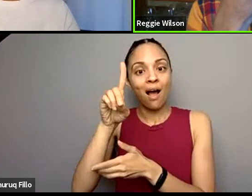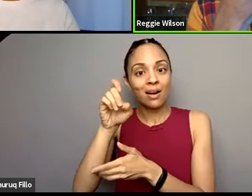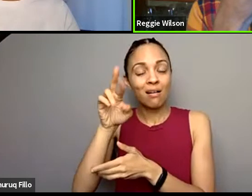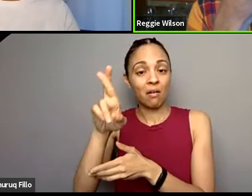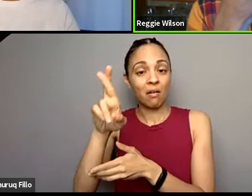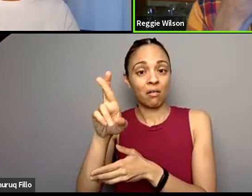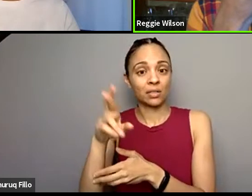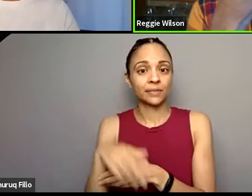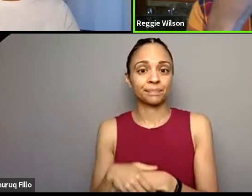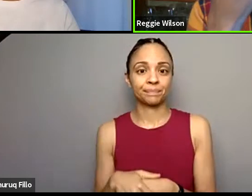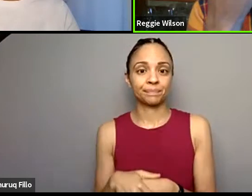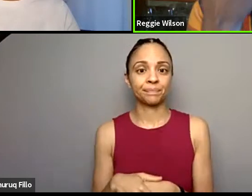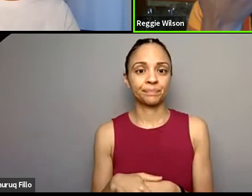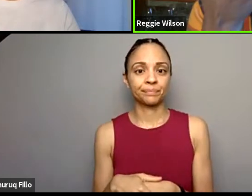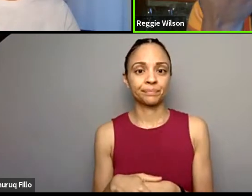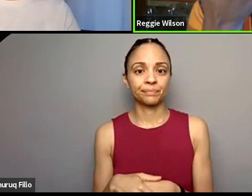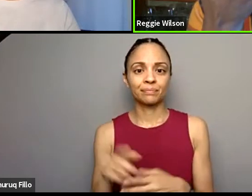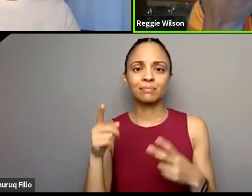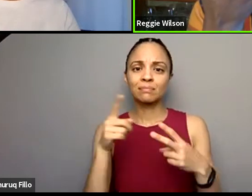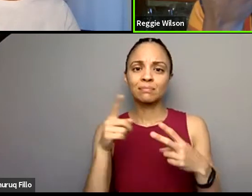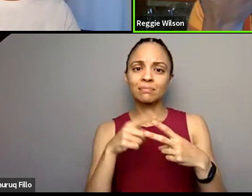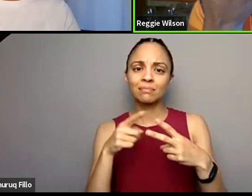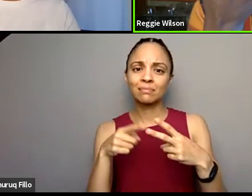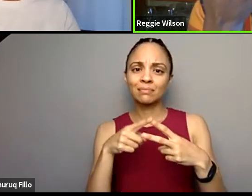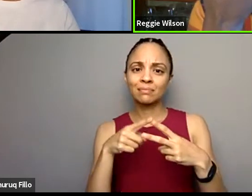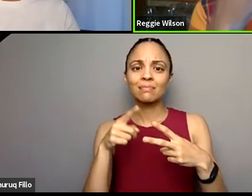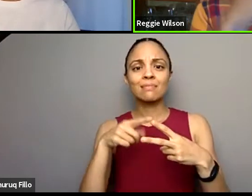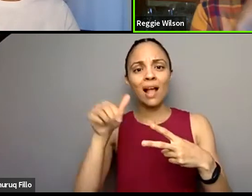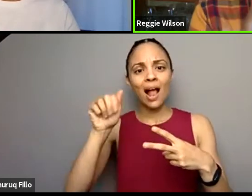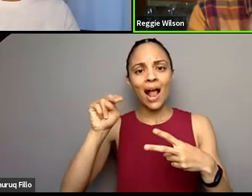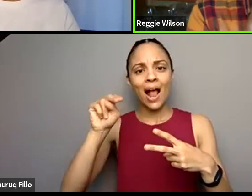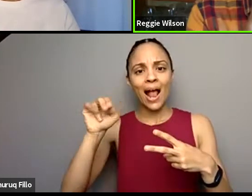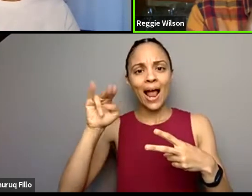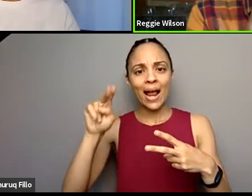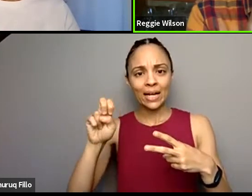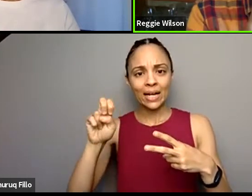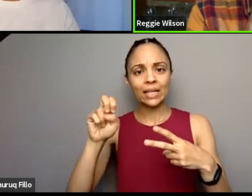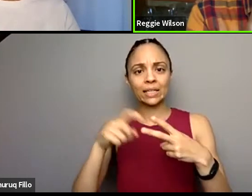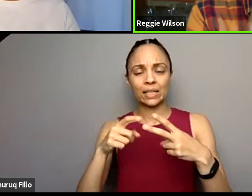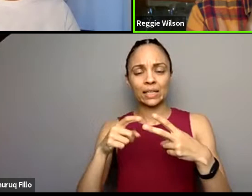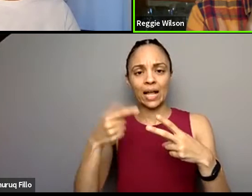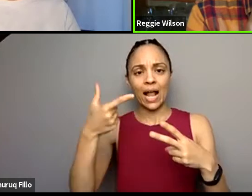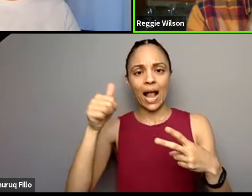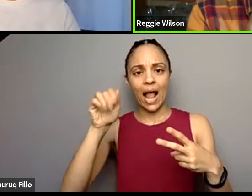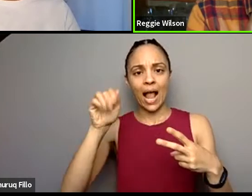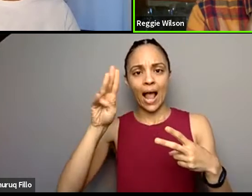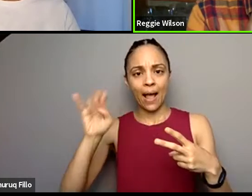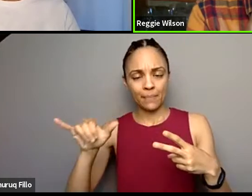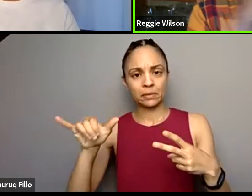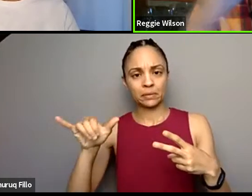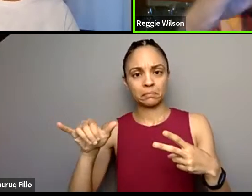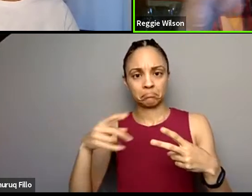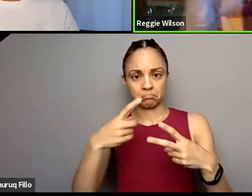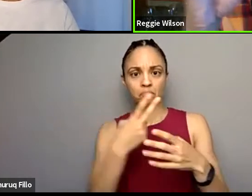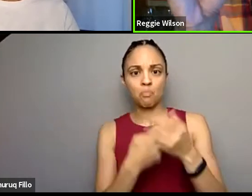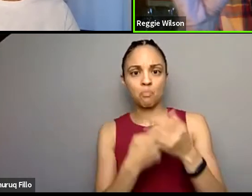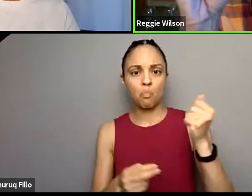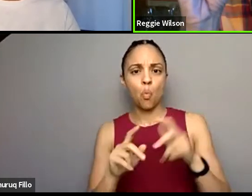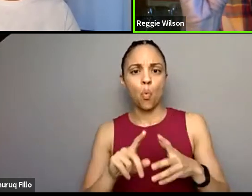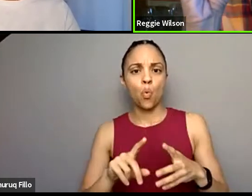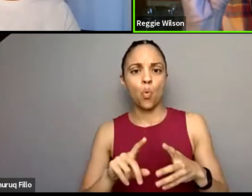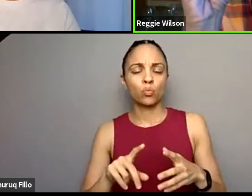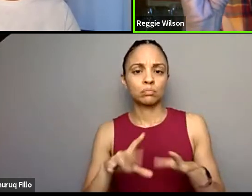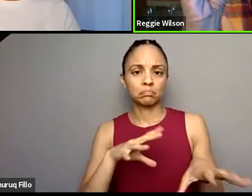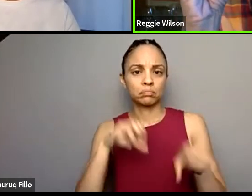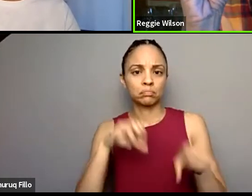and Gabby took a workshop that I took was teaching down in residency workshopping.